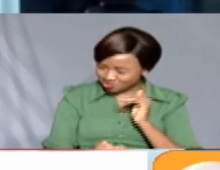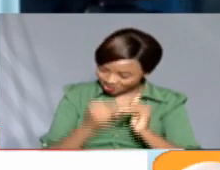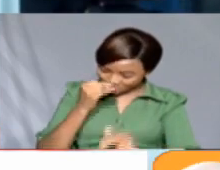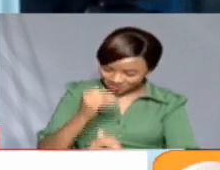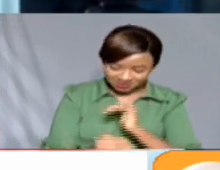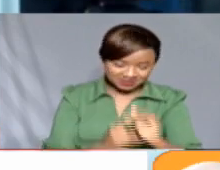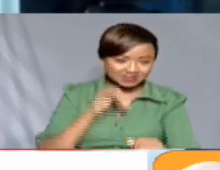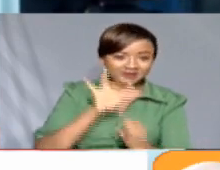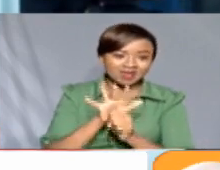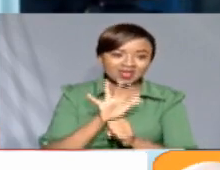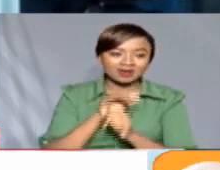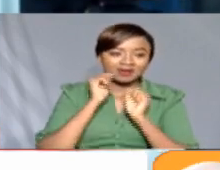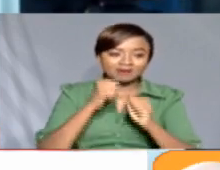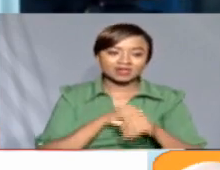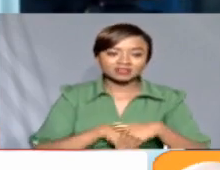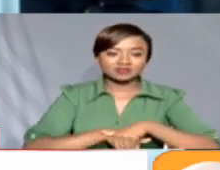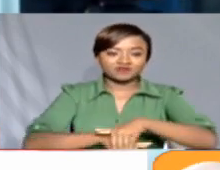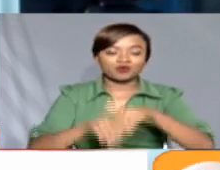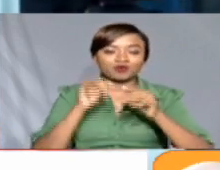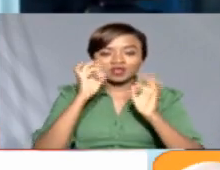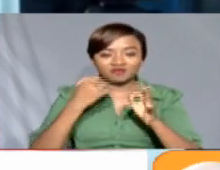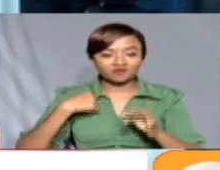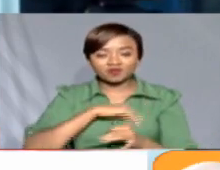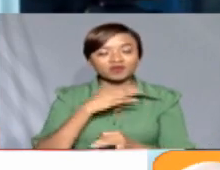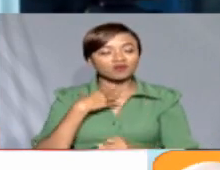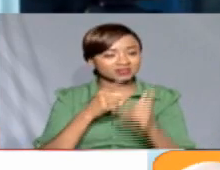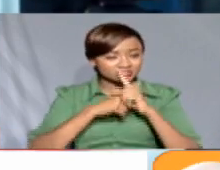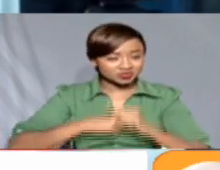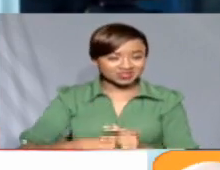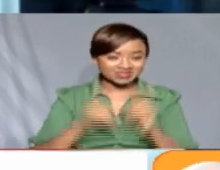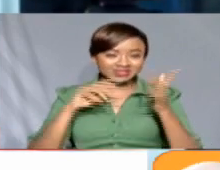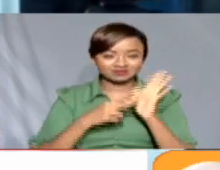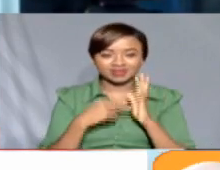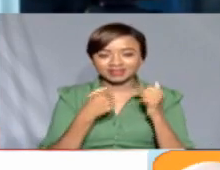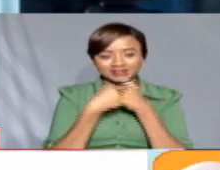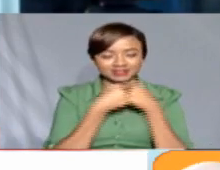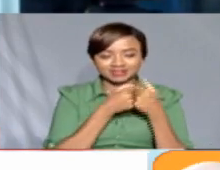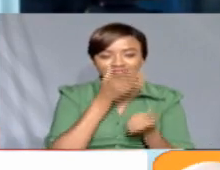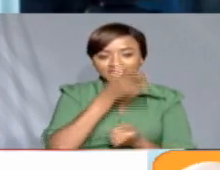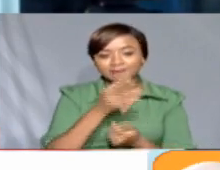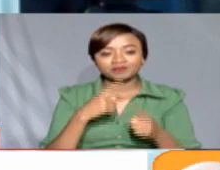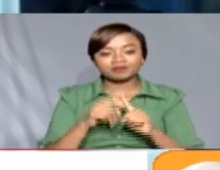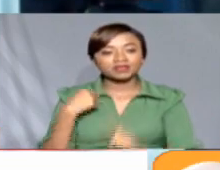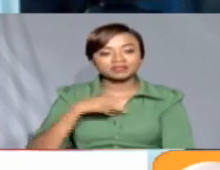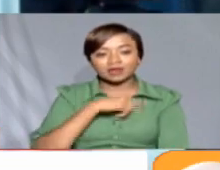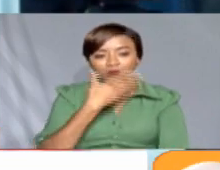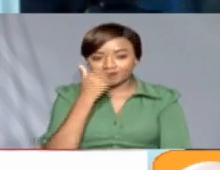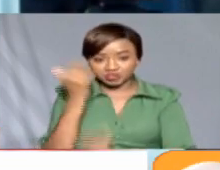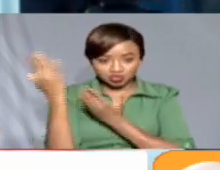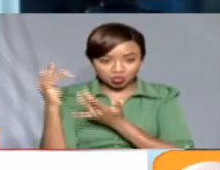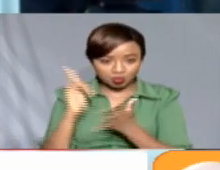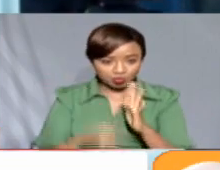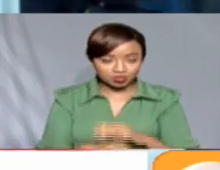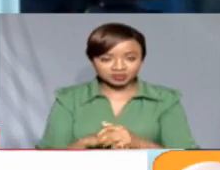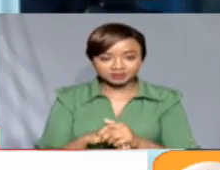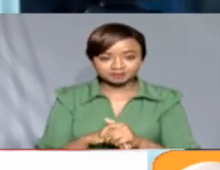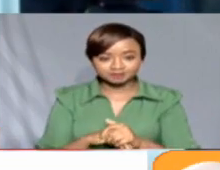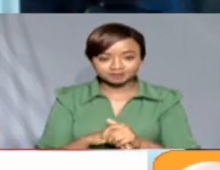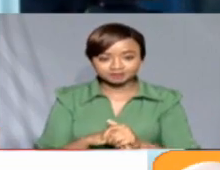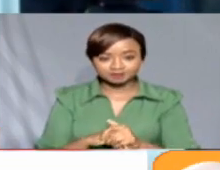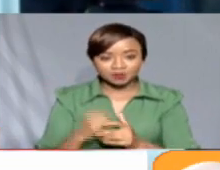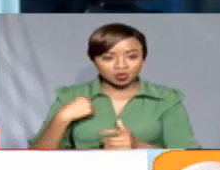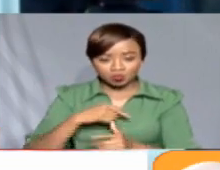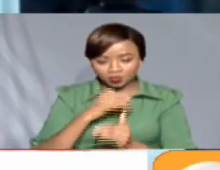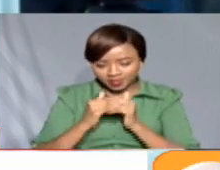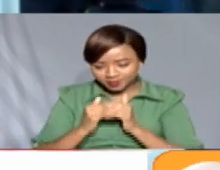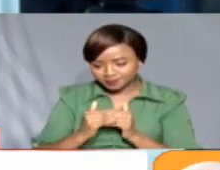scale up to the need right now. What is good for us, our mm-hmm. best hope, actually, what is fair